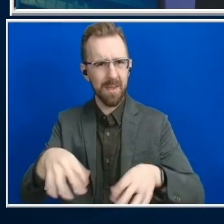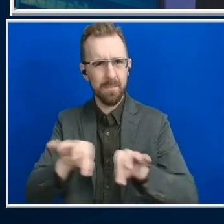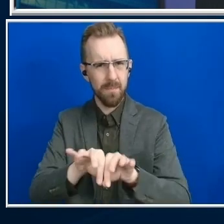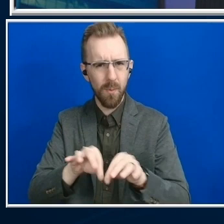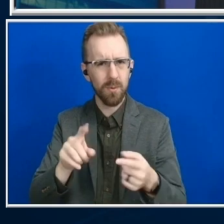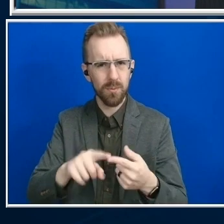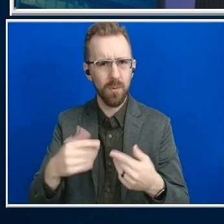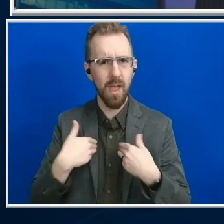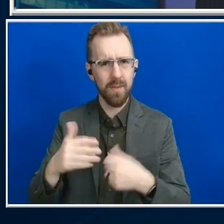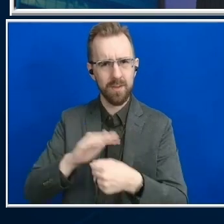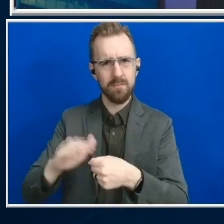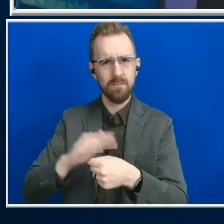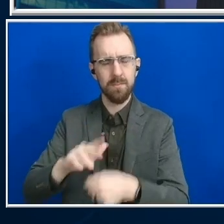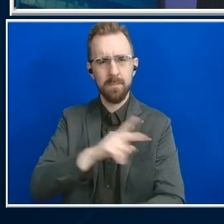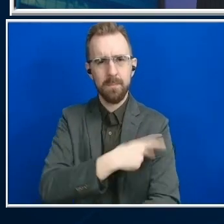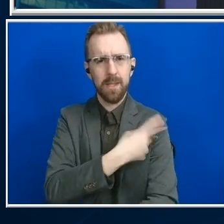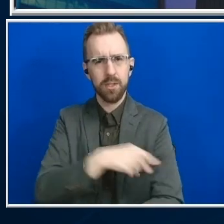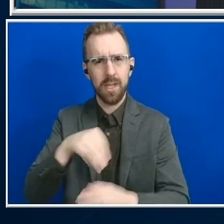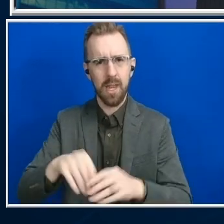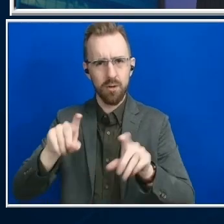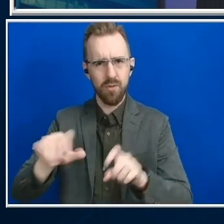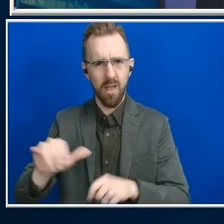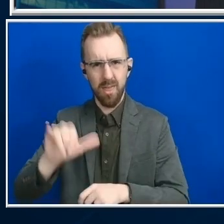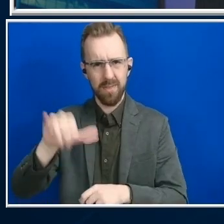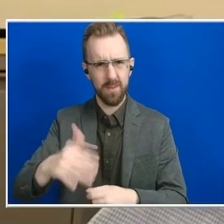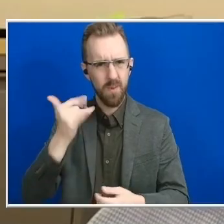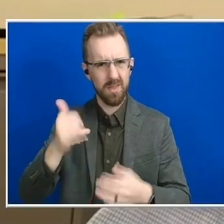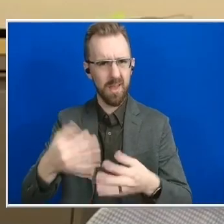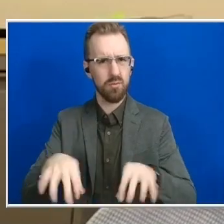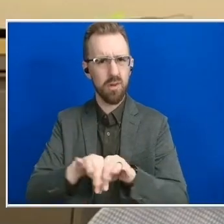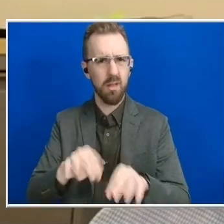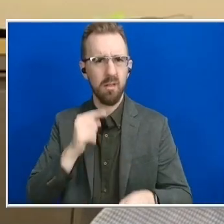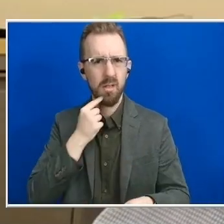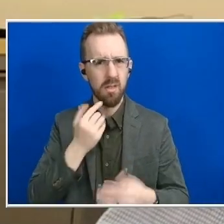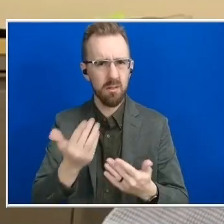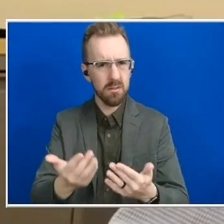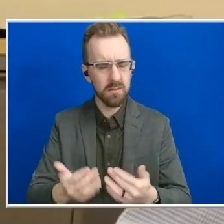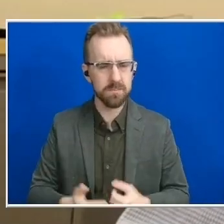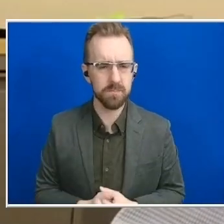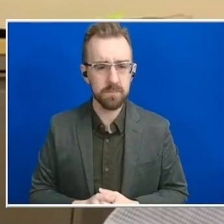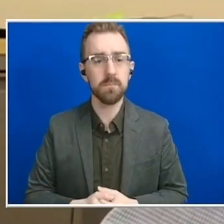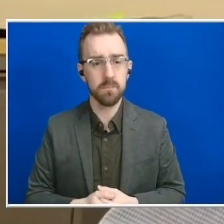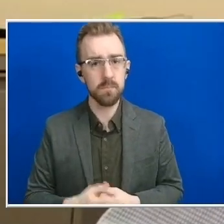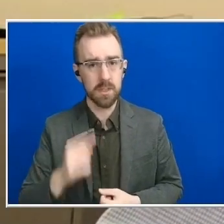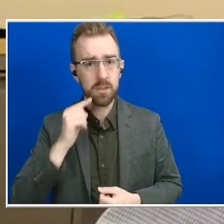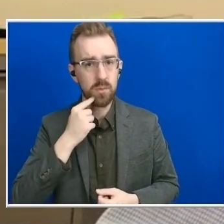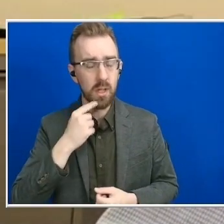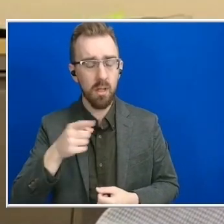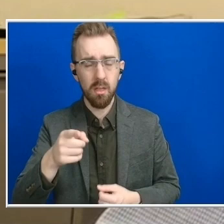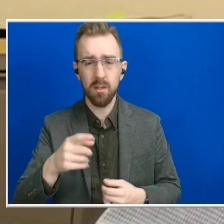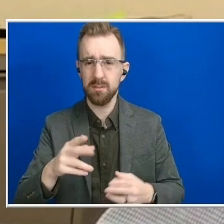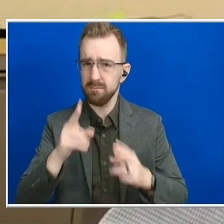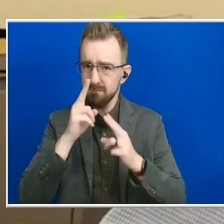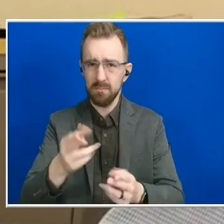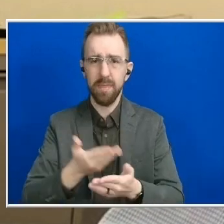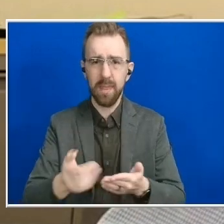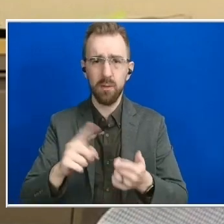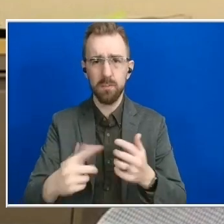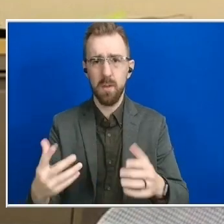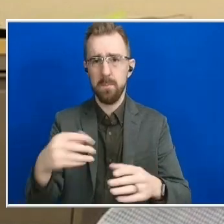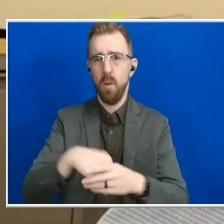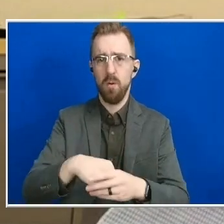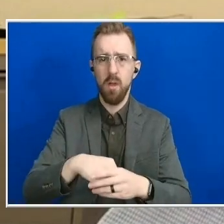patients in a trial like this? Why is that so critical? It is so critical, and it's a noble thing to be part of